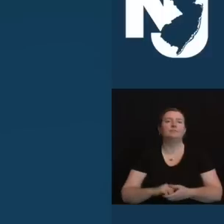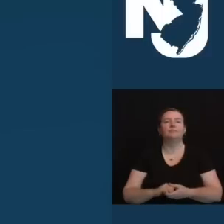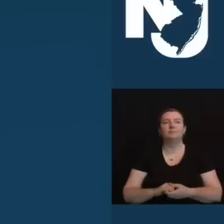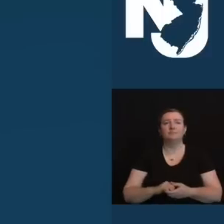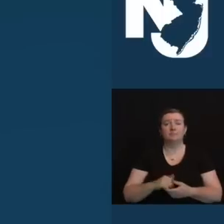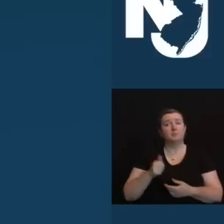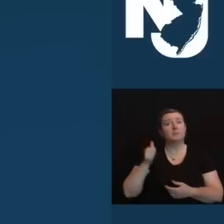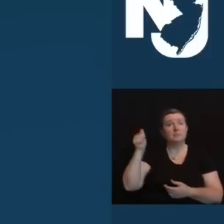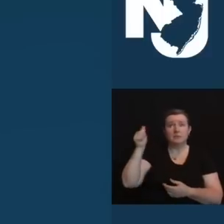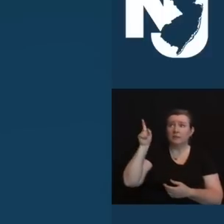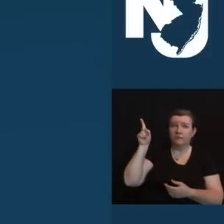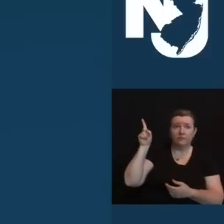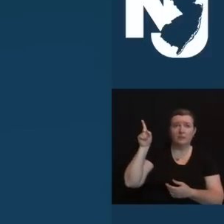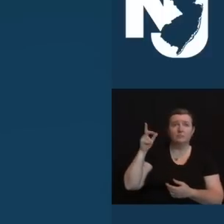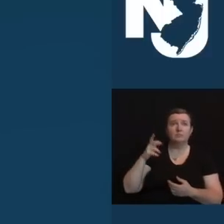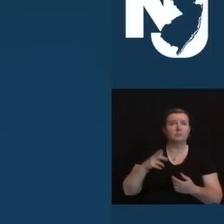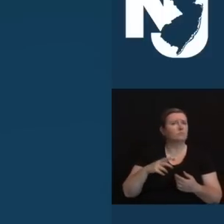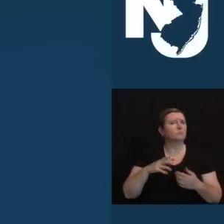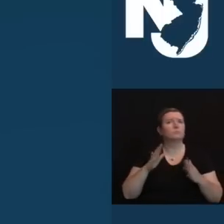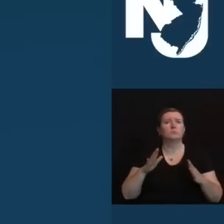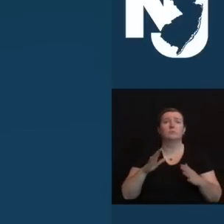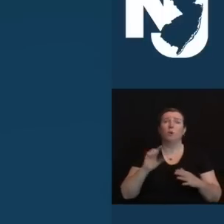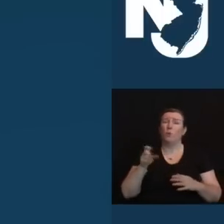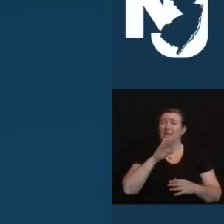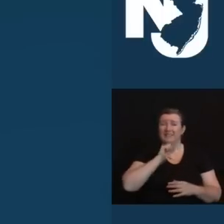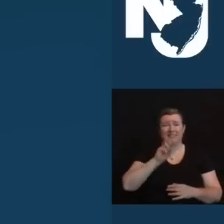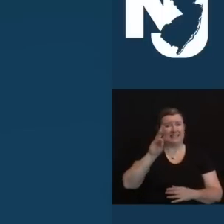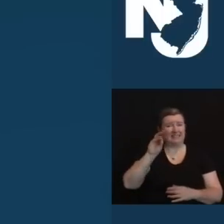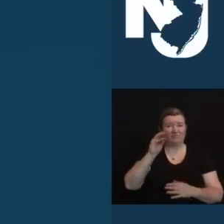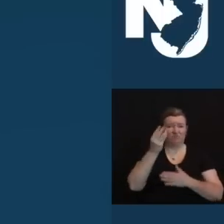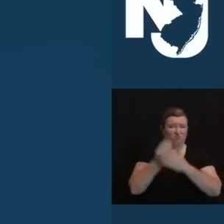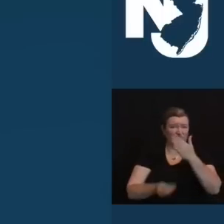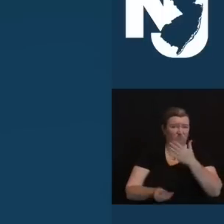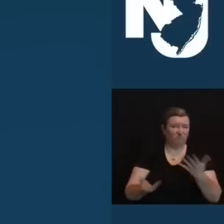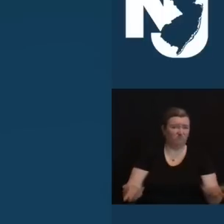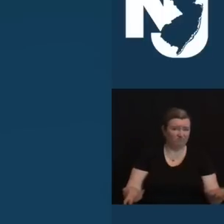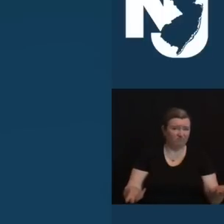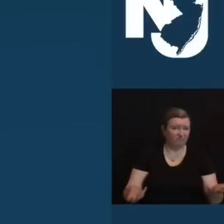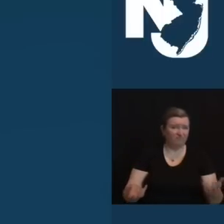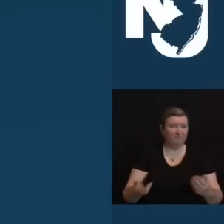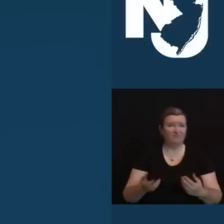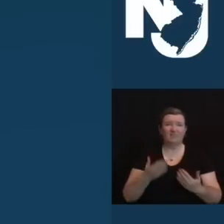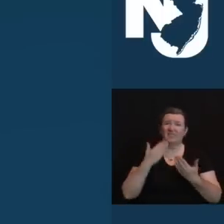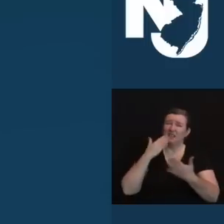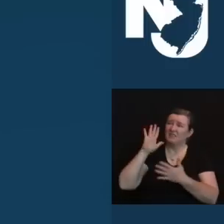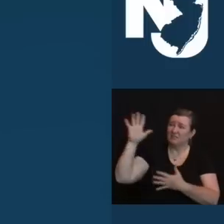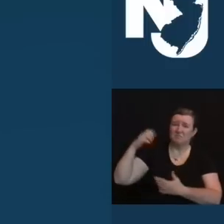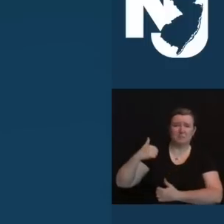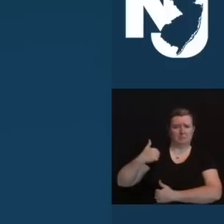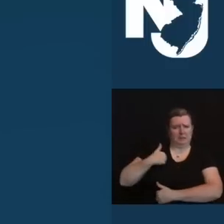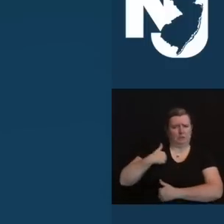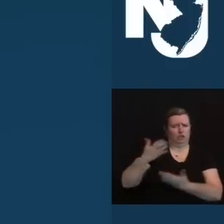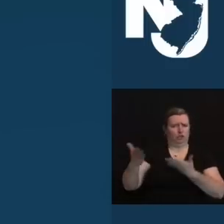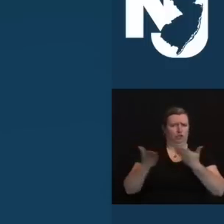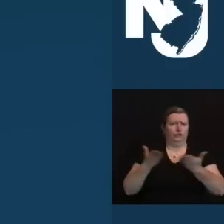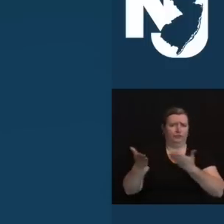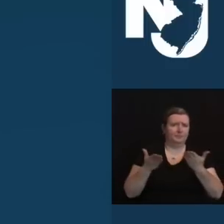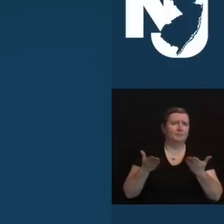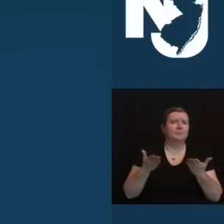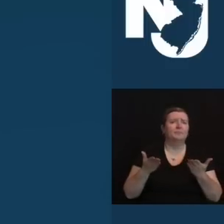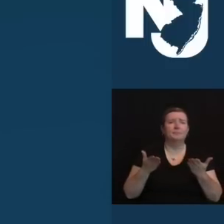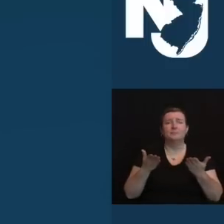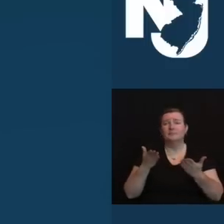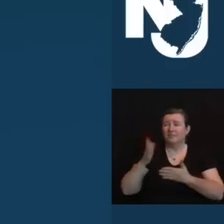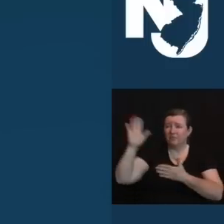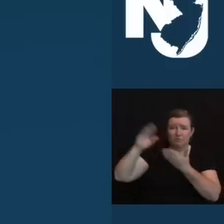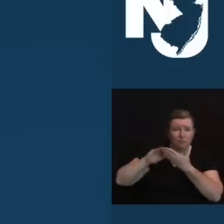extraordinary life he lived, was only 60 years old. We thank Gaspar for his service to our nation and to his community, and may